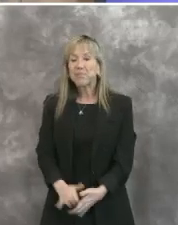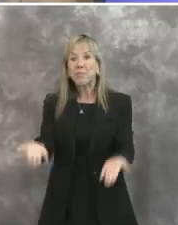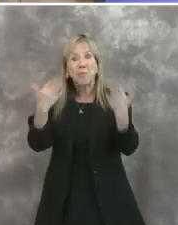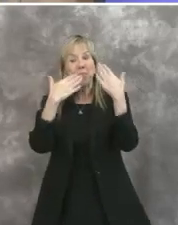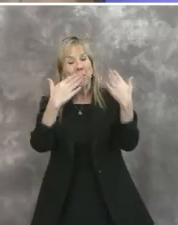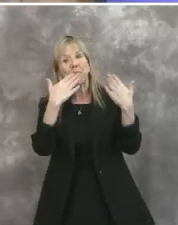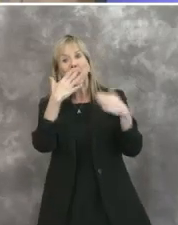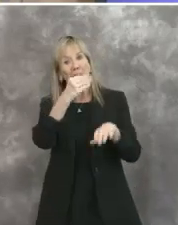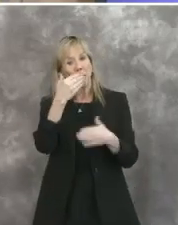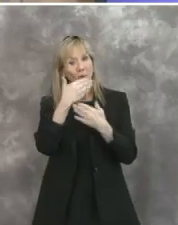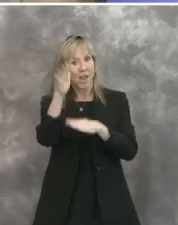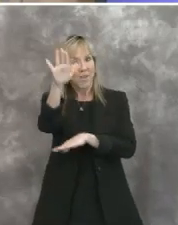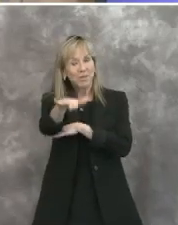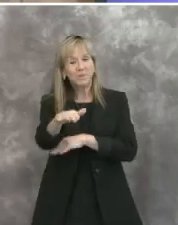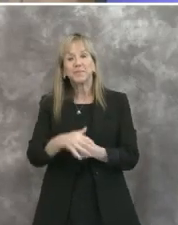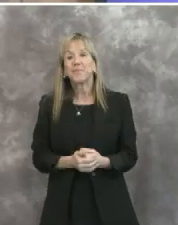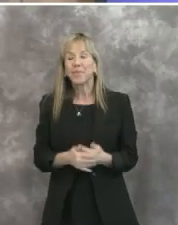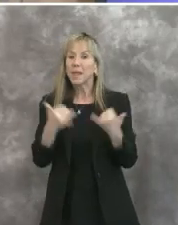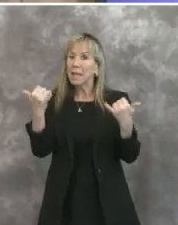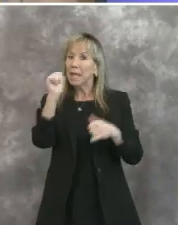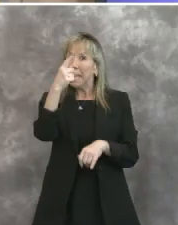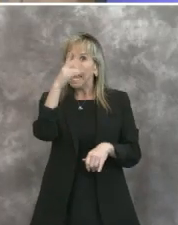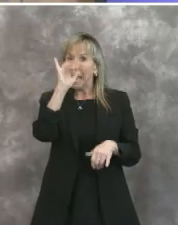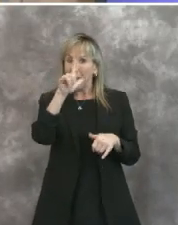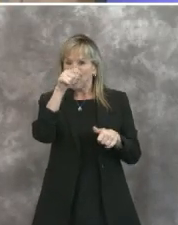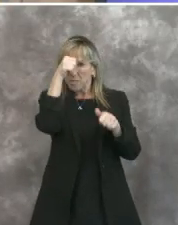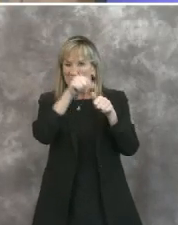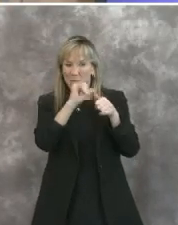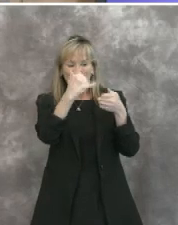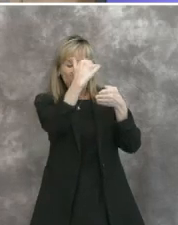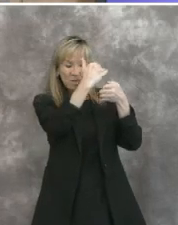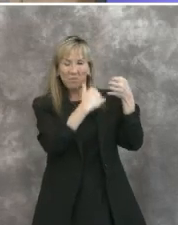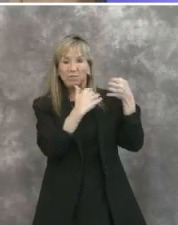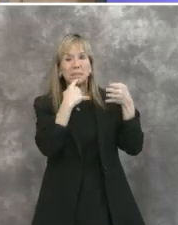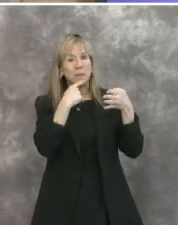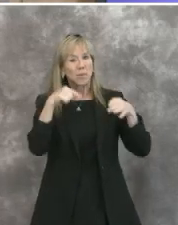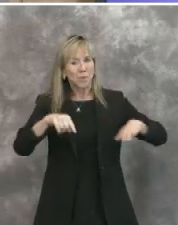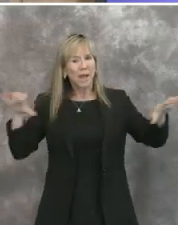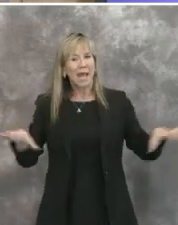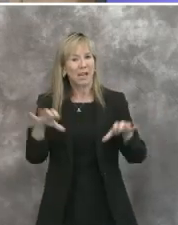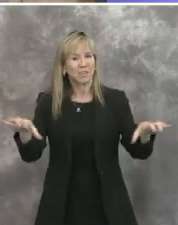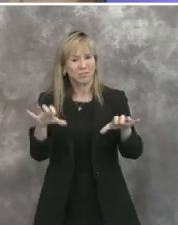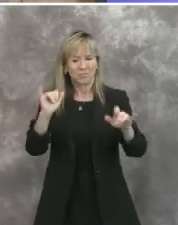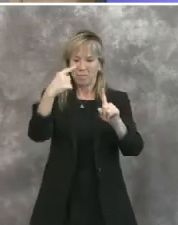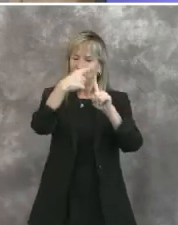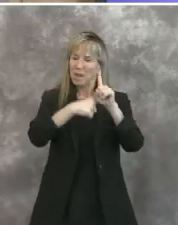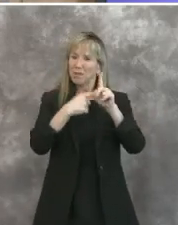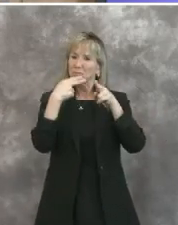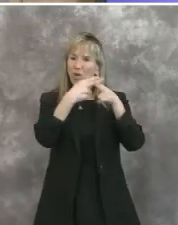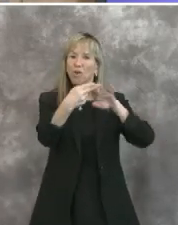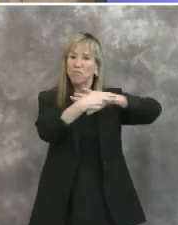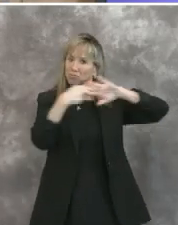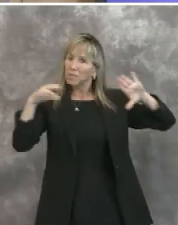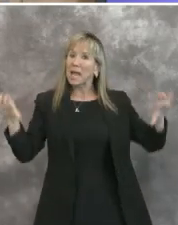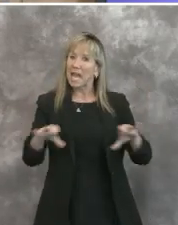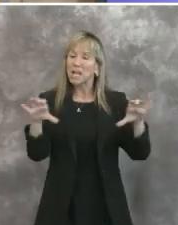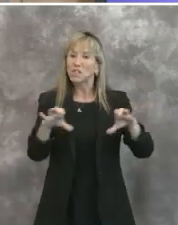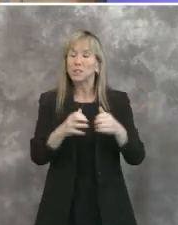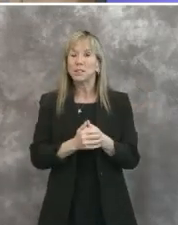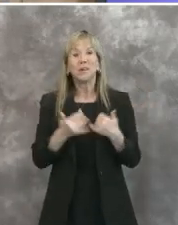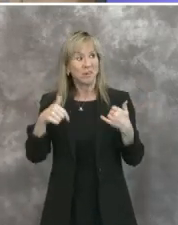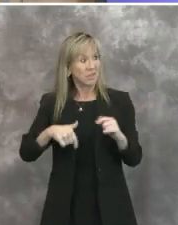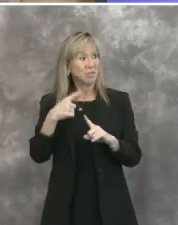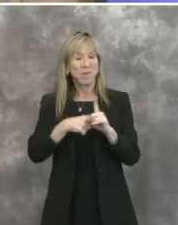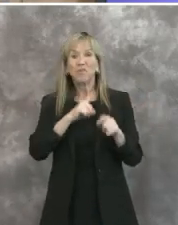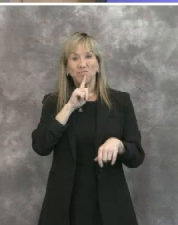Thank you, and good afternoon. April was a month of action in San Diego County, and as a community, we came together. We took significant